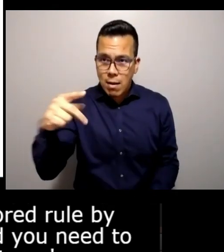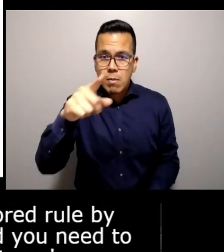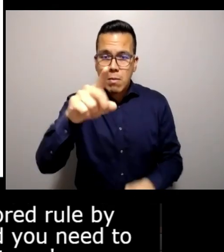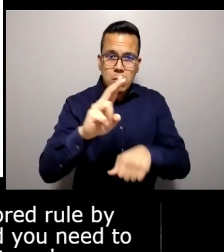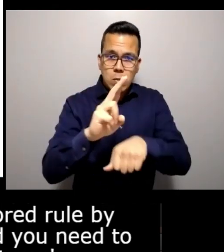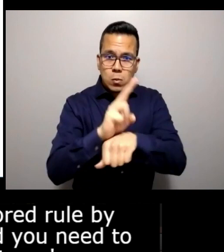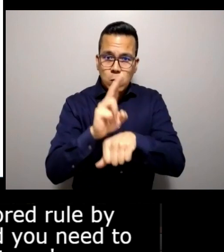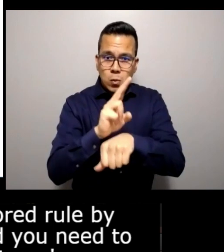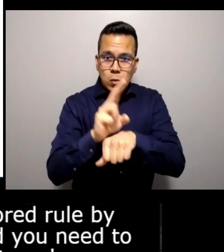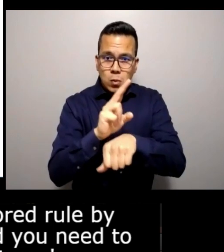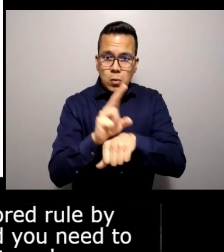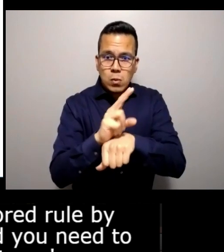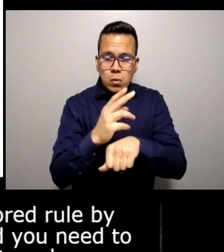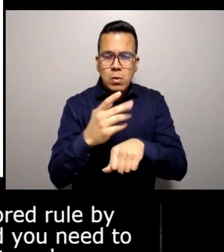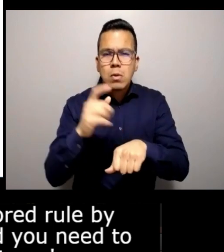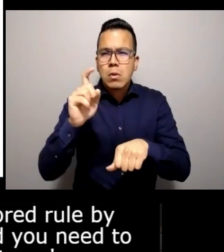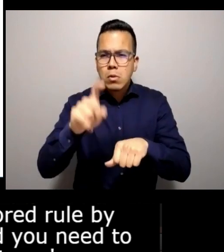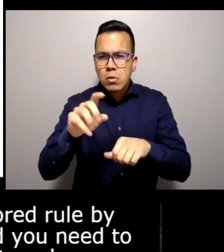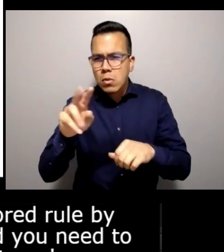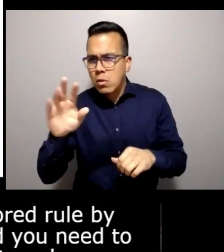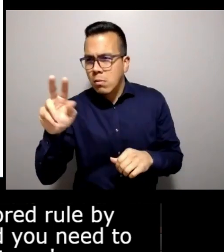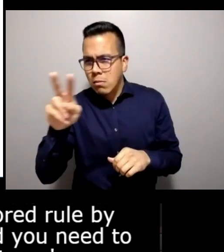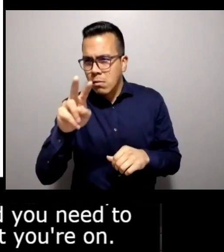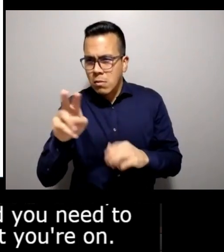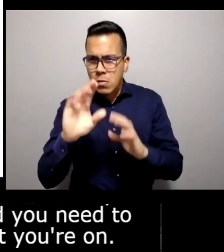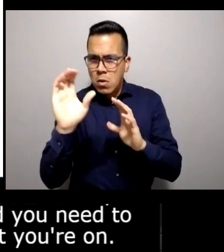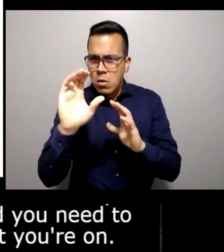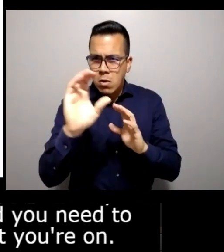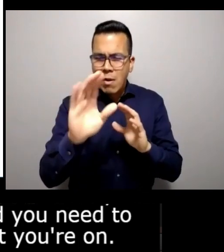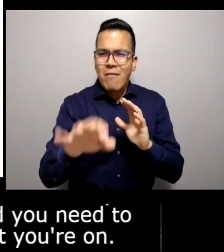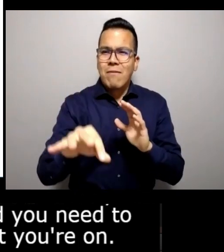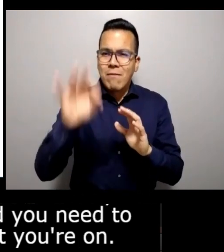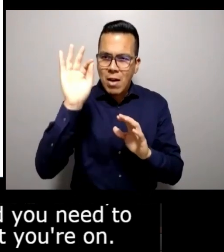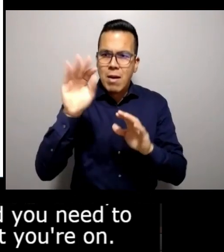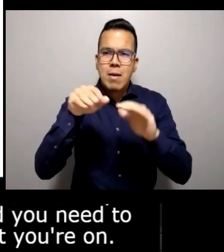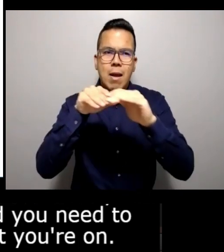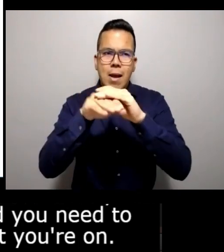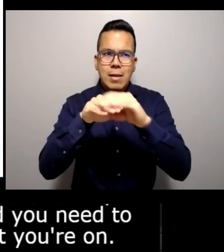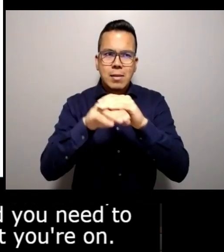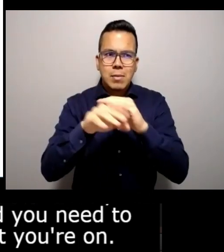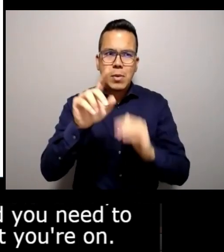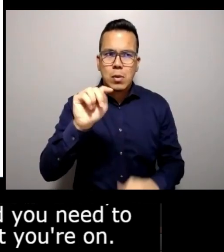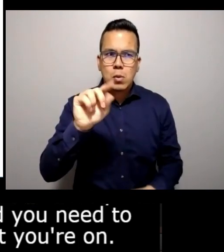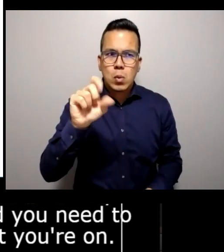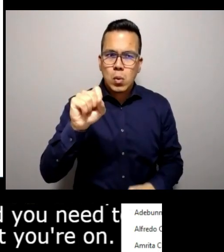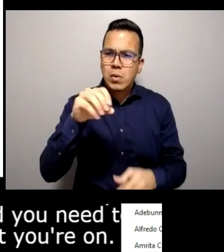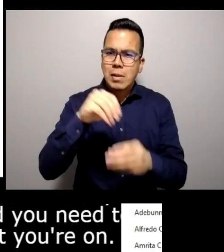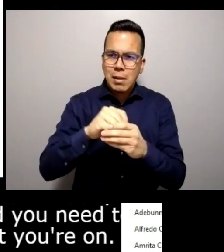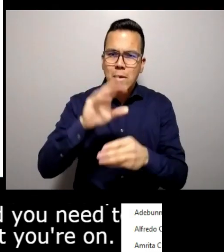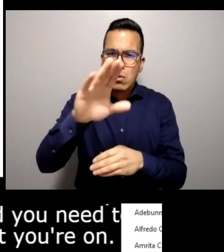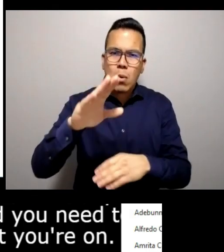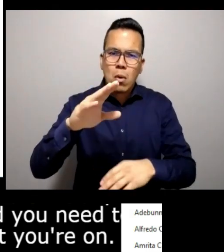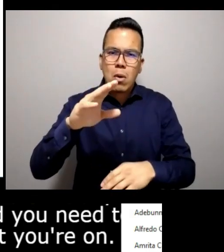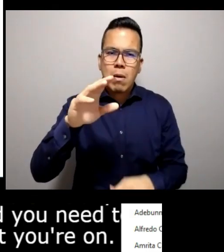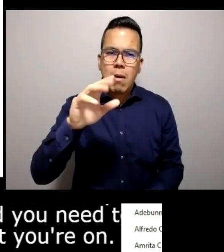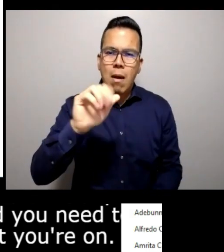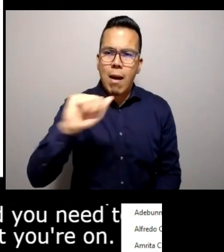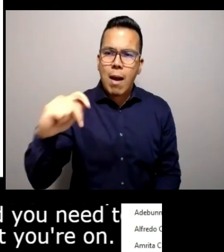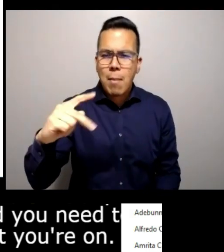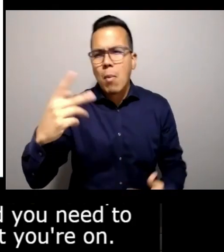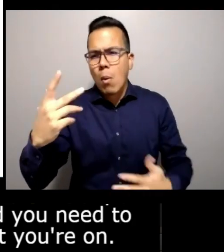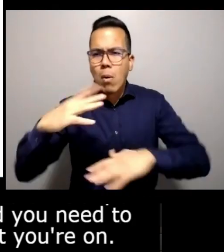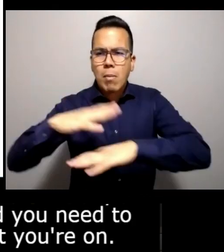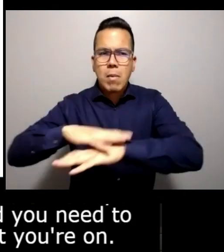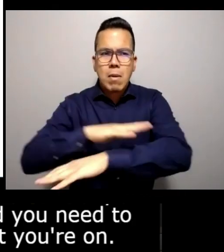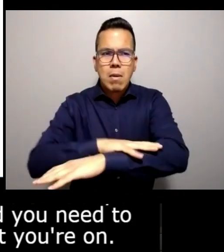Each platform has varying levels of accessibility tools available,